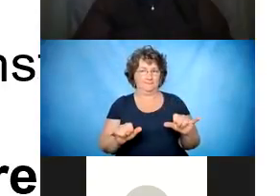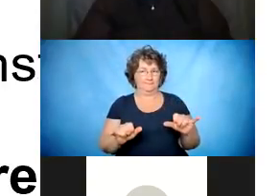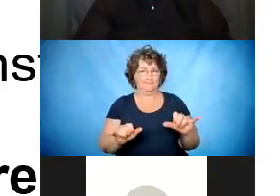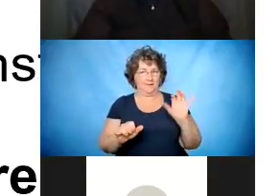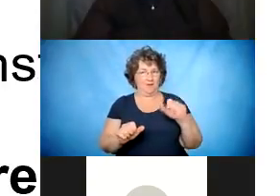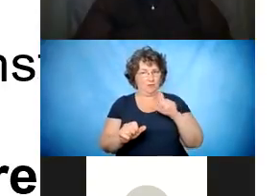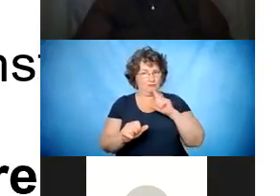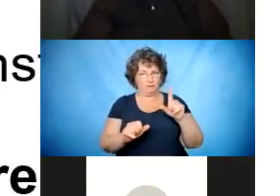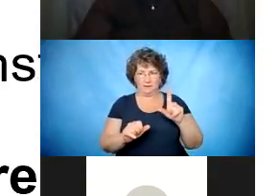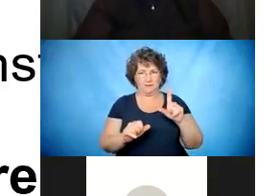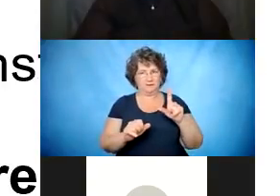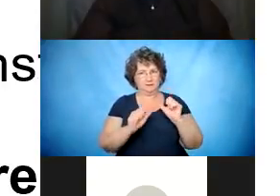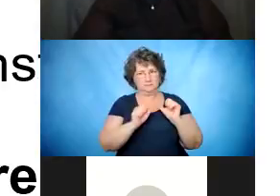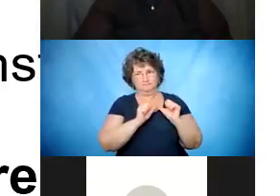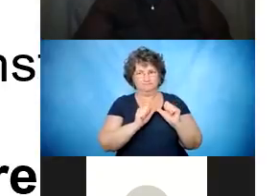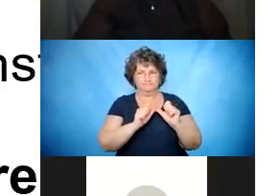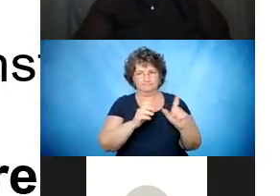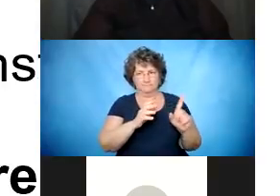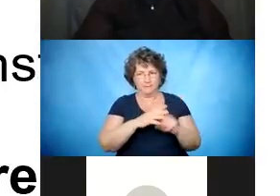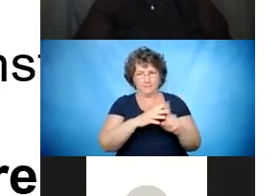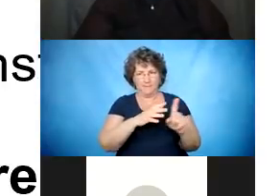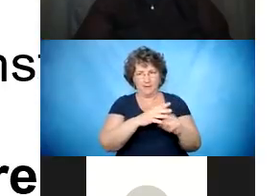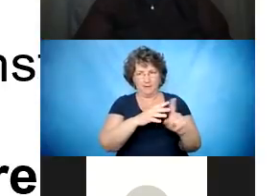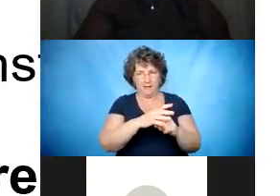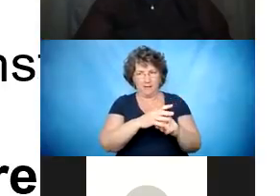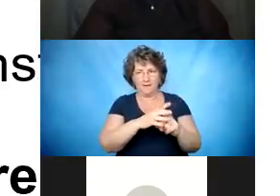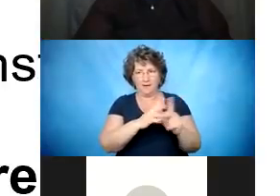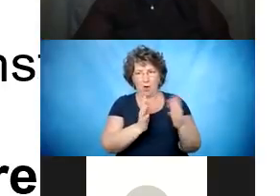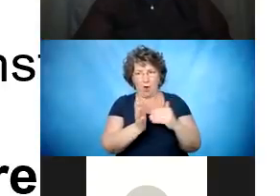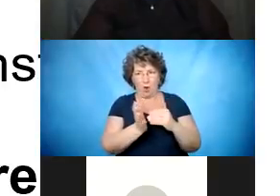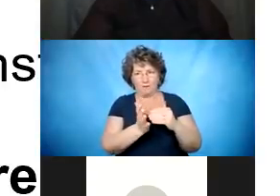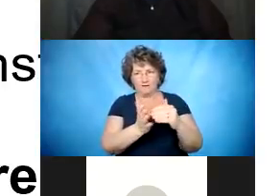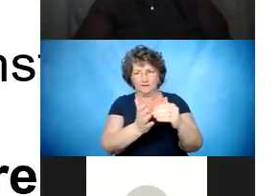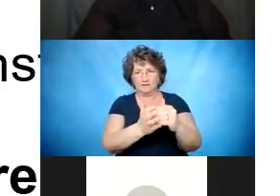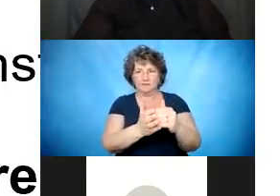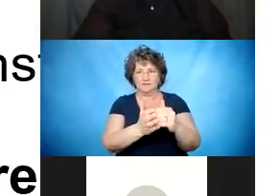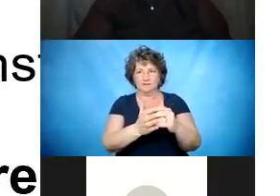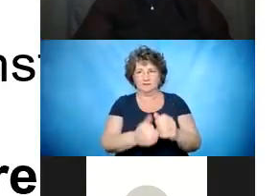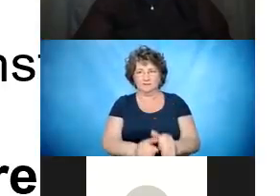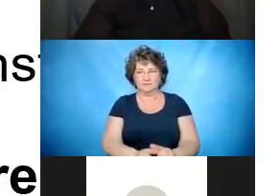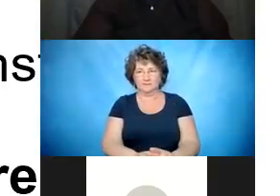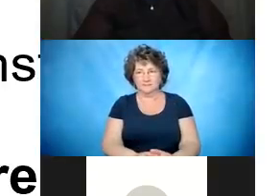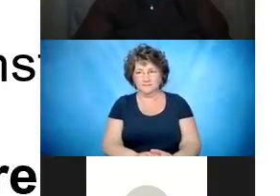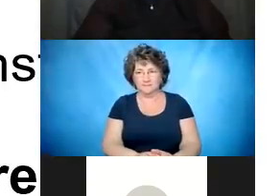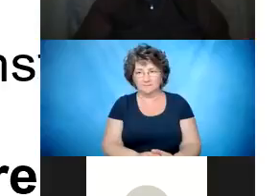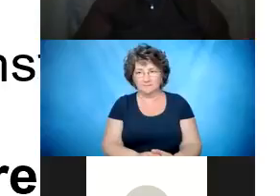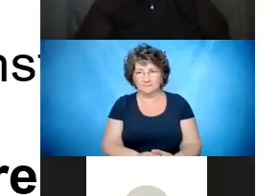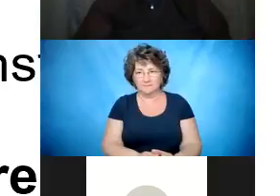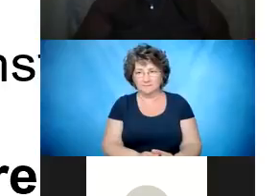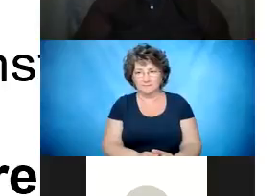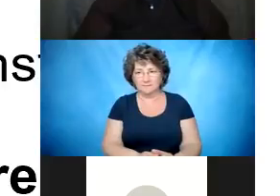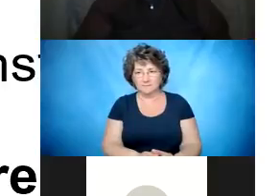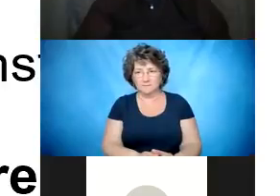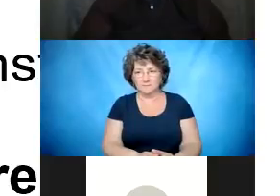perpetuated a lot when in the IPPs, it's getting a